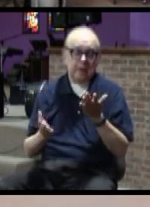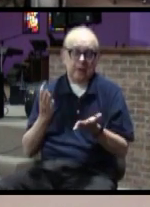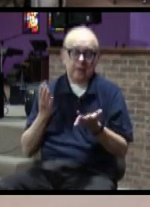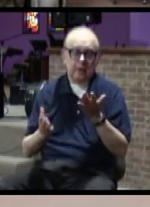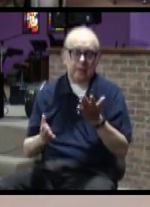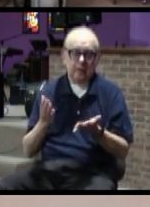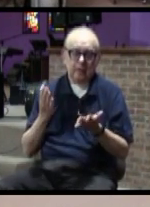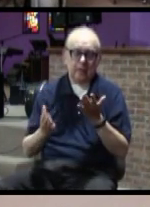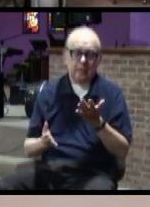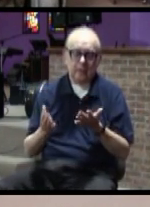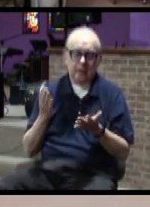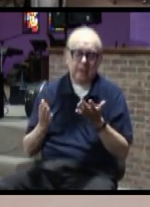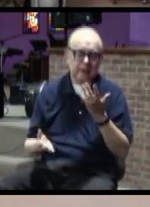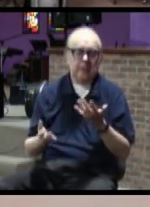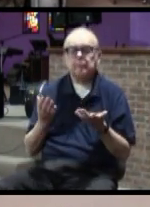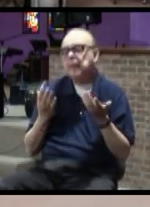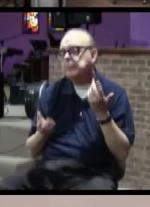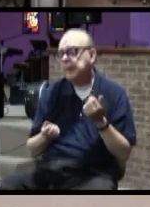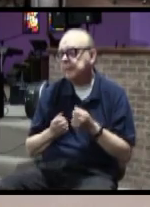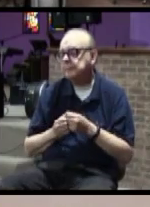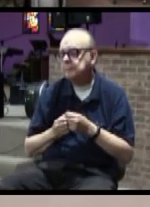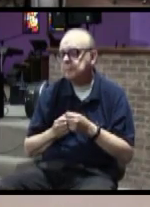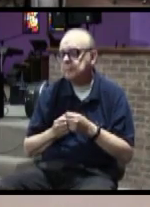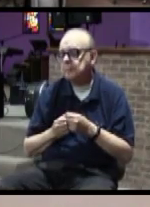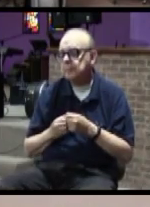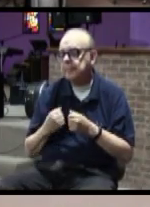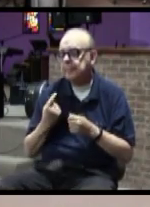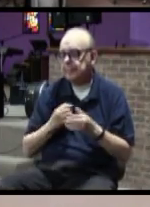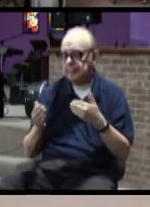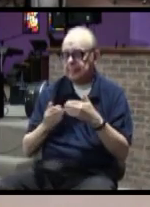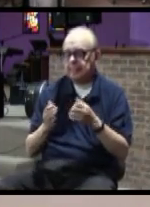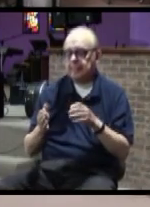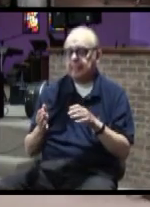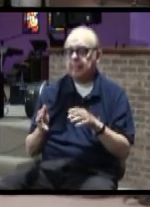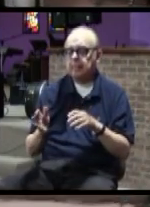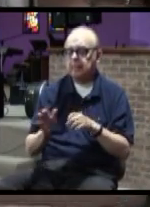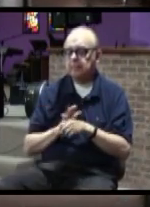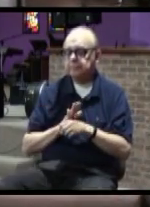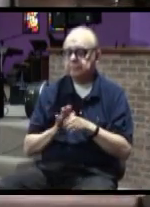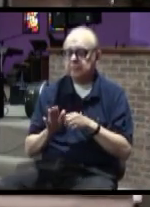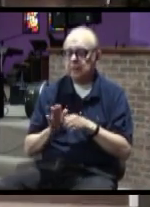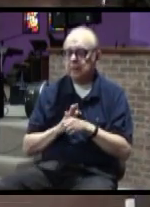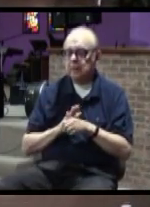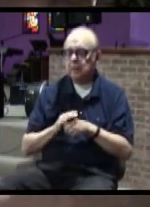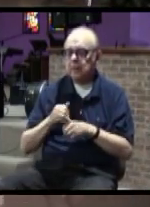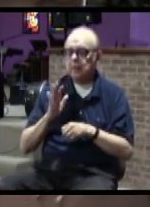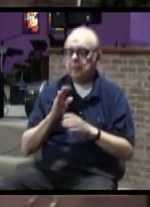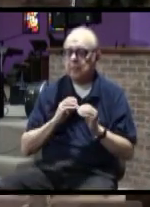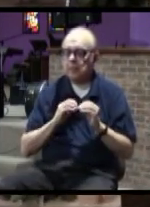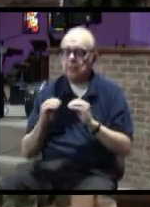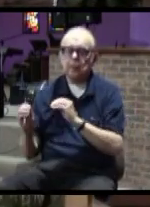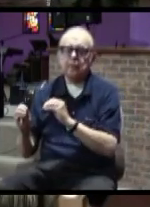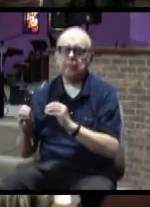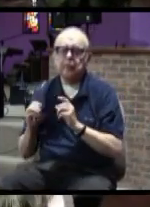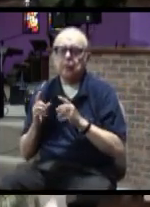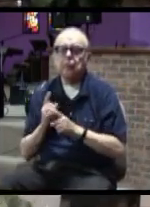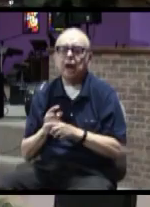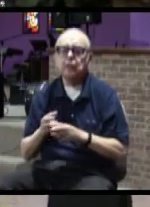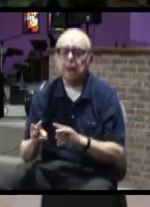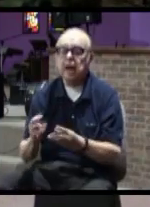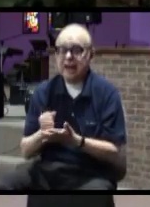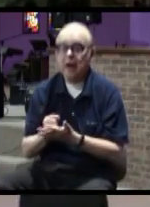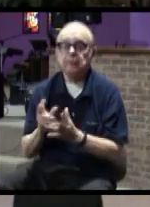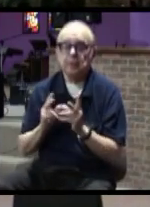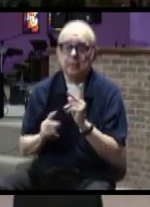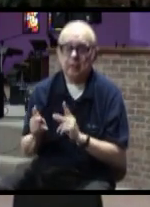knows that maybe, maybe, maybe, just maybe, we're close enough to God, we can point them in the right direction